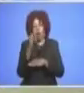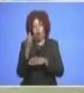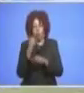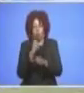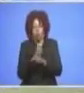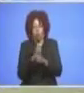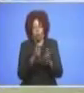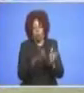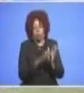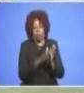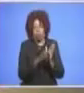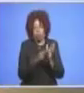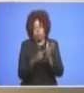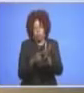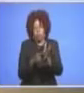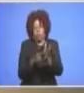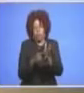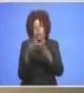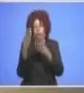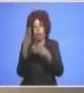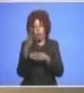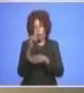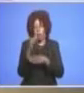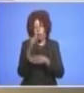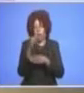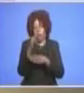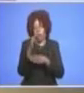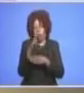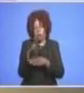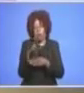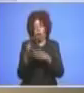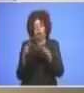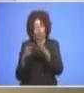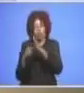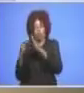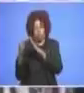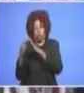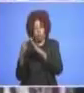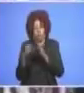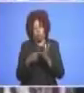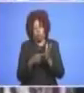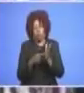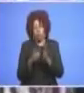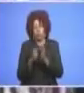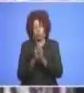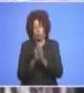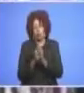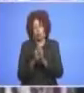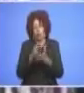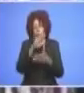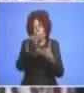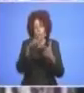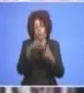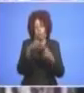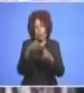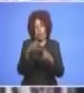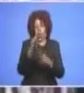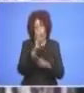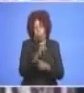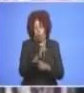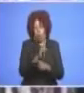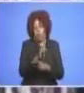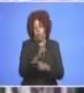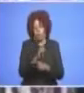also on display at the Bahama Resort, talks about her favorite piece in the exhibition. Well, they're all very special, but this one piece, that one